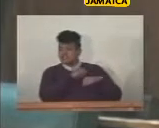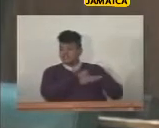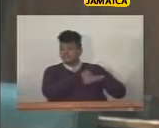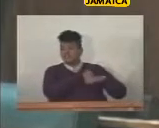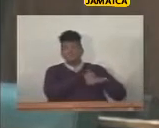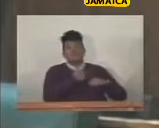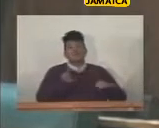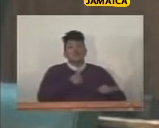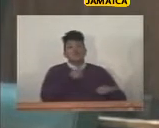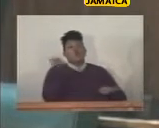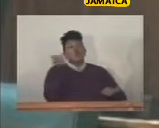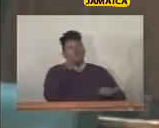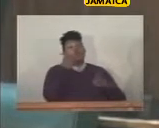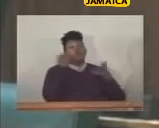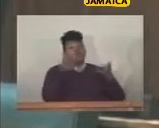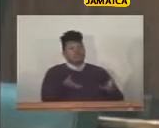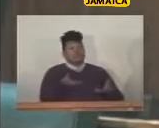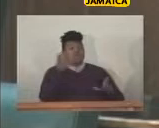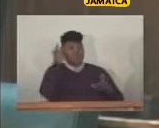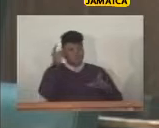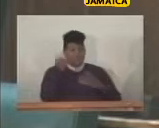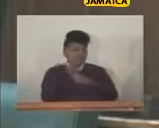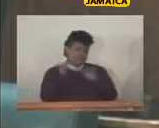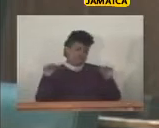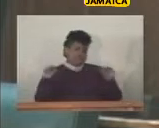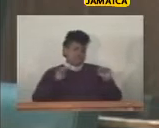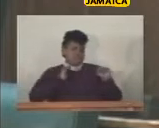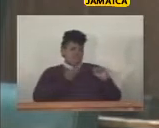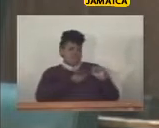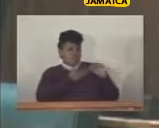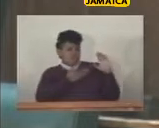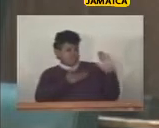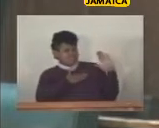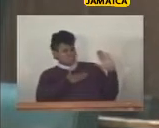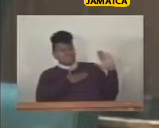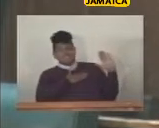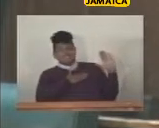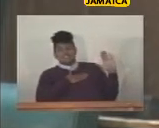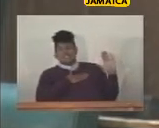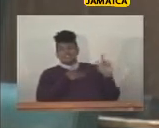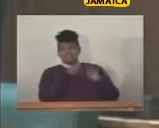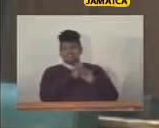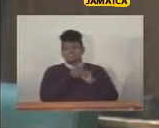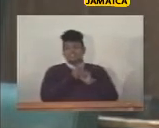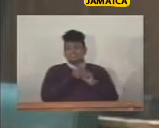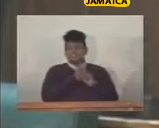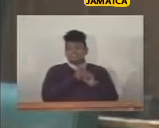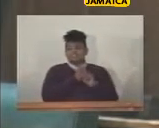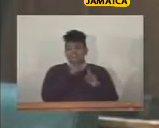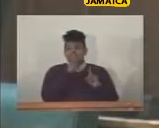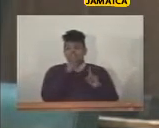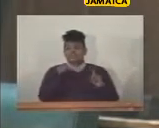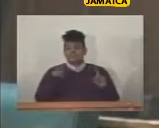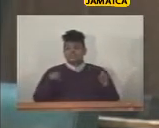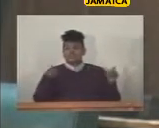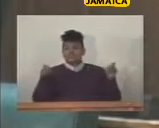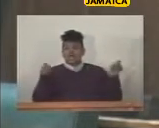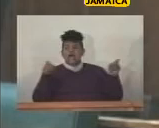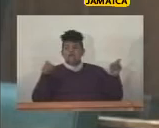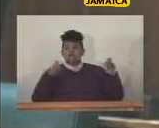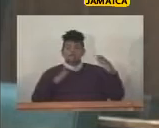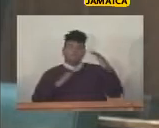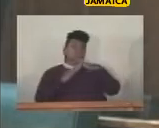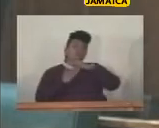We are all present because the safety of our citizens is this administration's